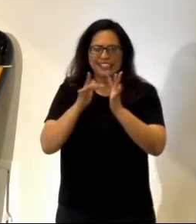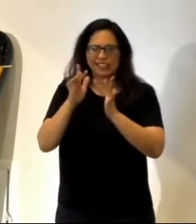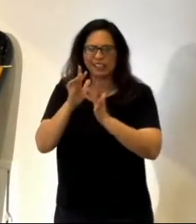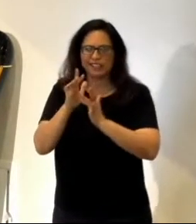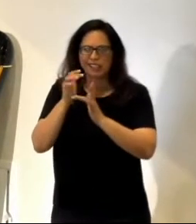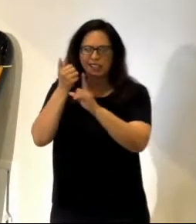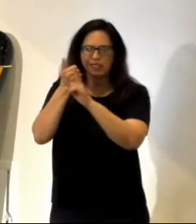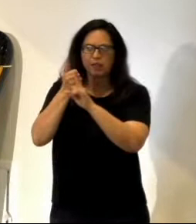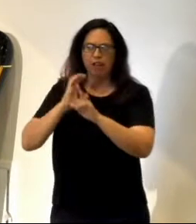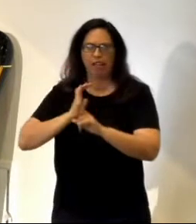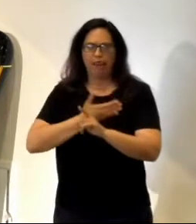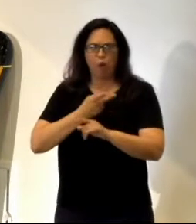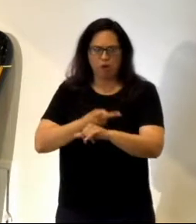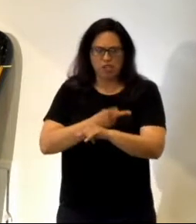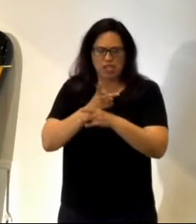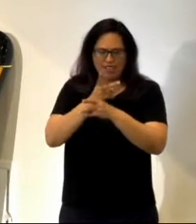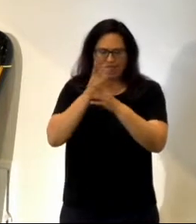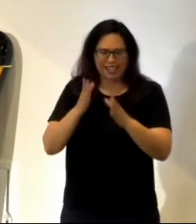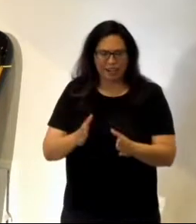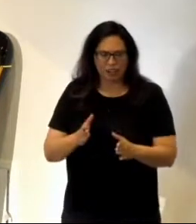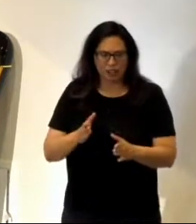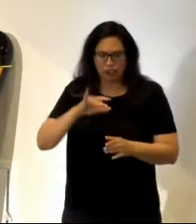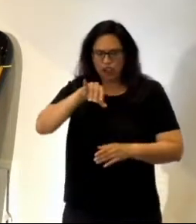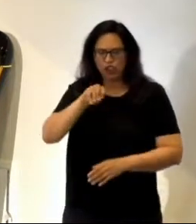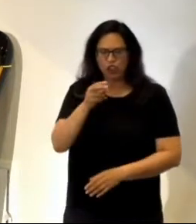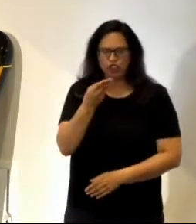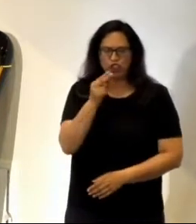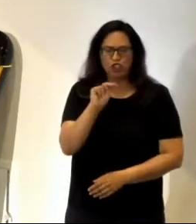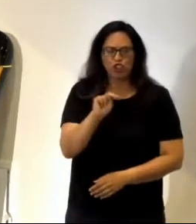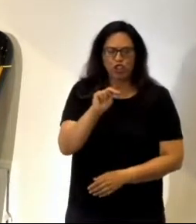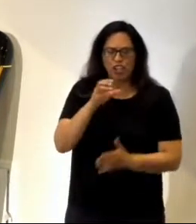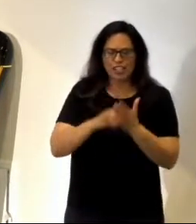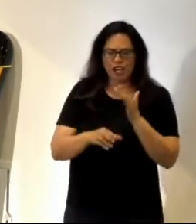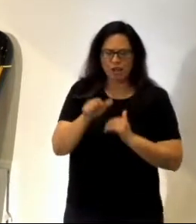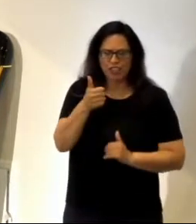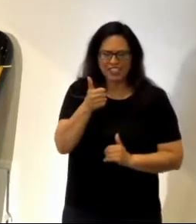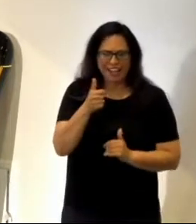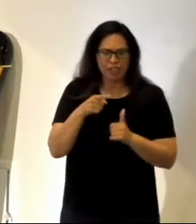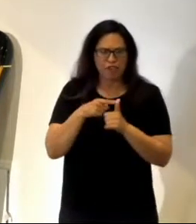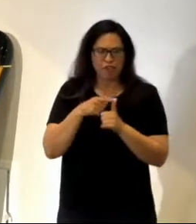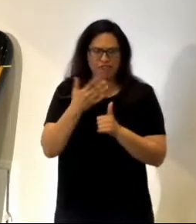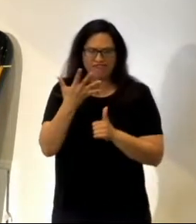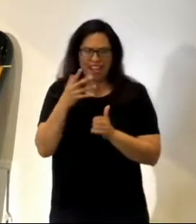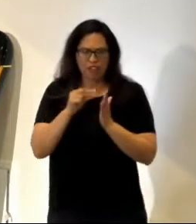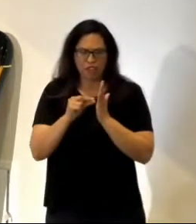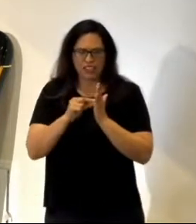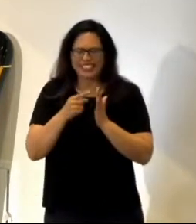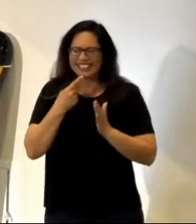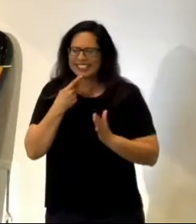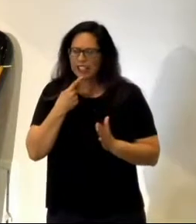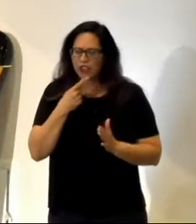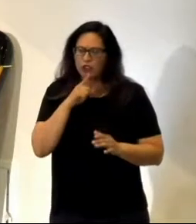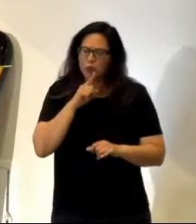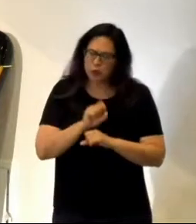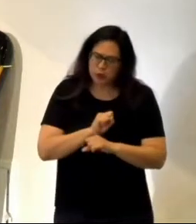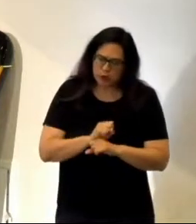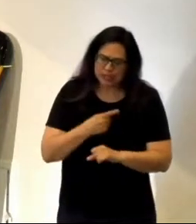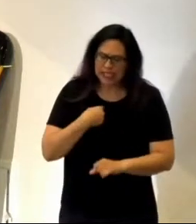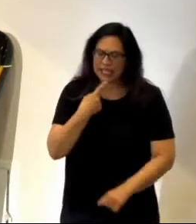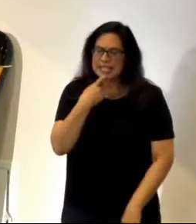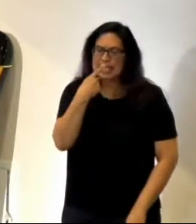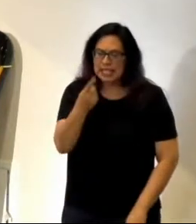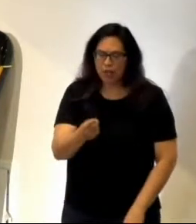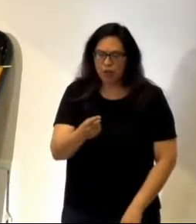shepherd. Just listen to what he says in John chapter 10, the first five verses. Jesus says, Truly, truly, truly, I say to you,